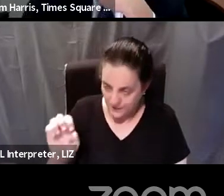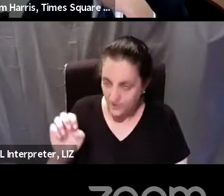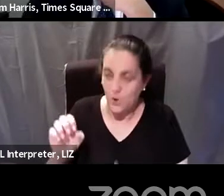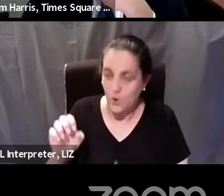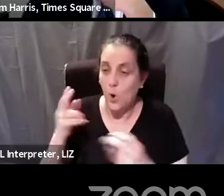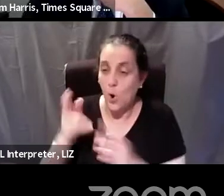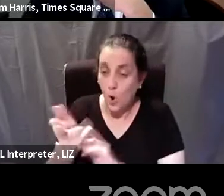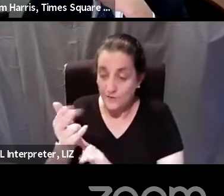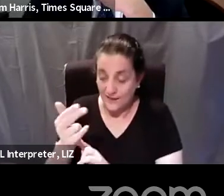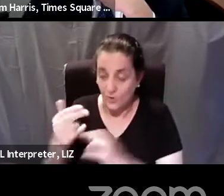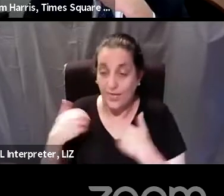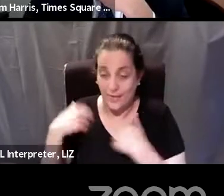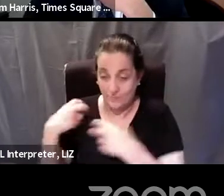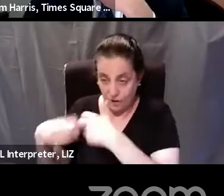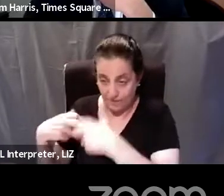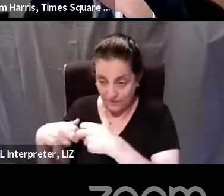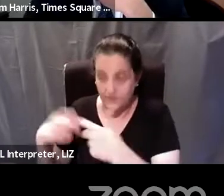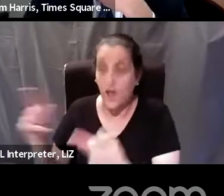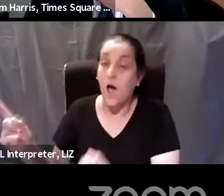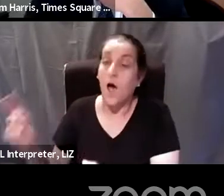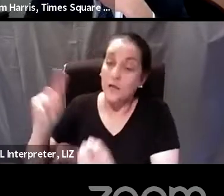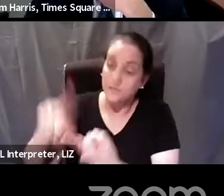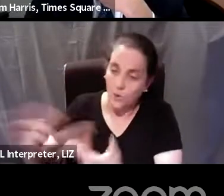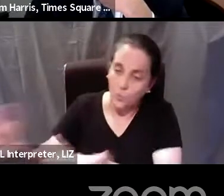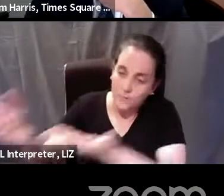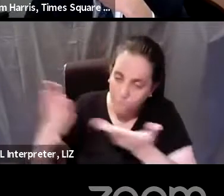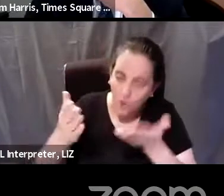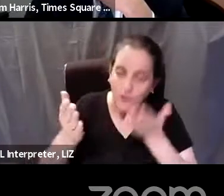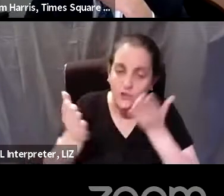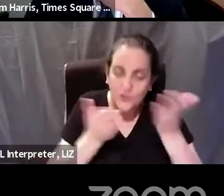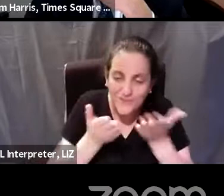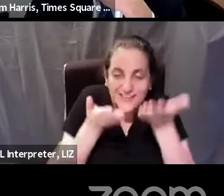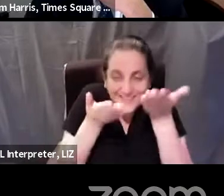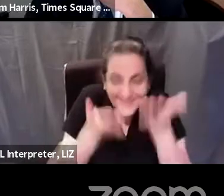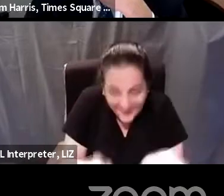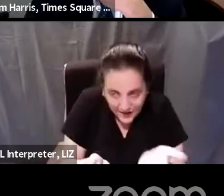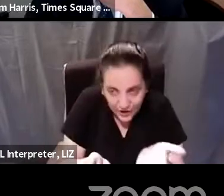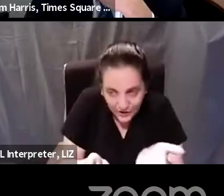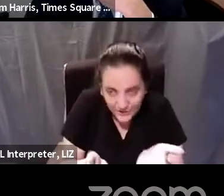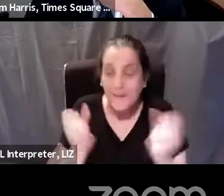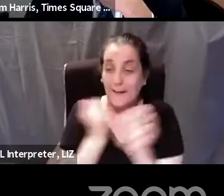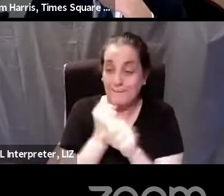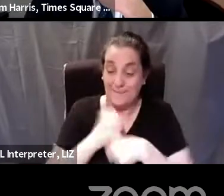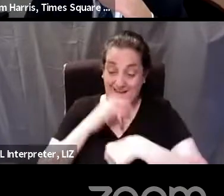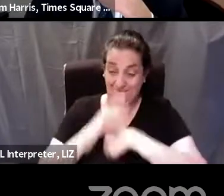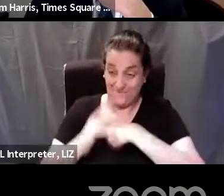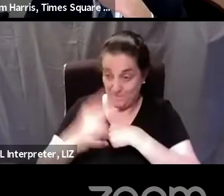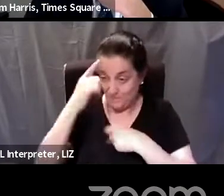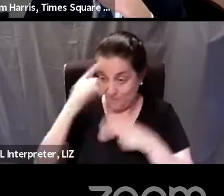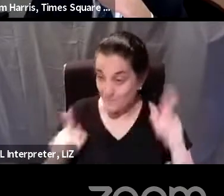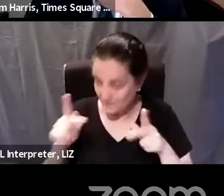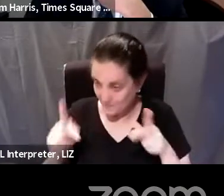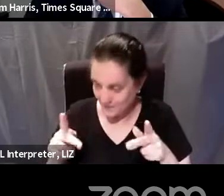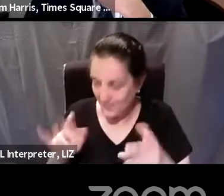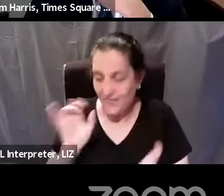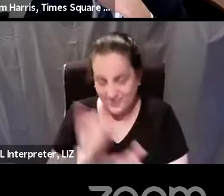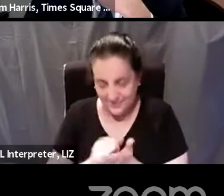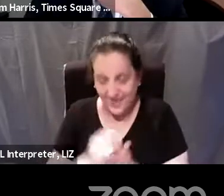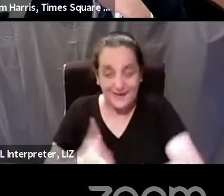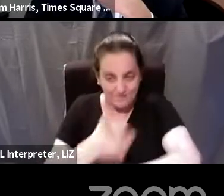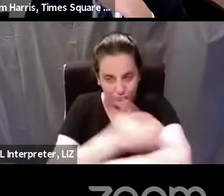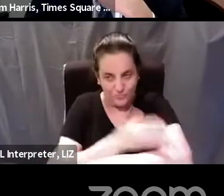problems there until we brought those services on site and made it available to everybody. So there were supportive services in the